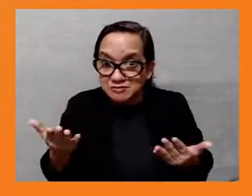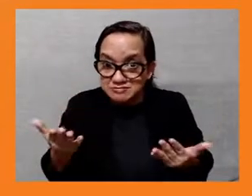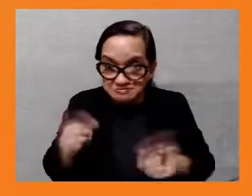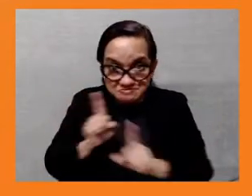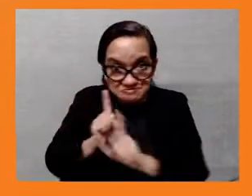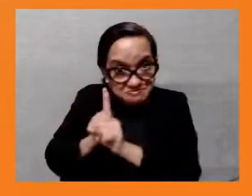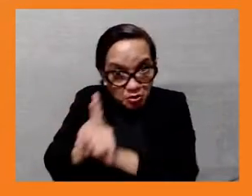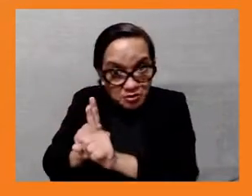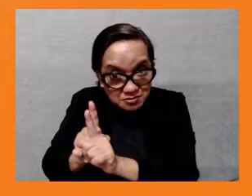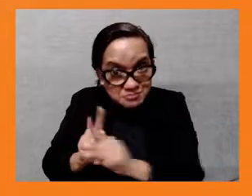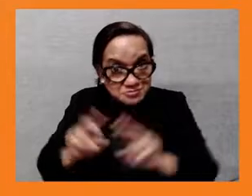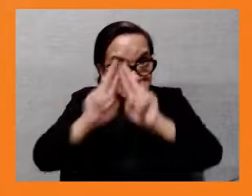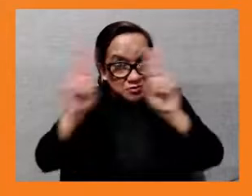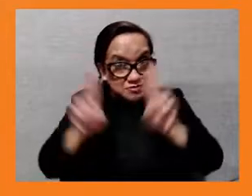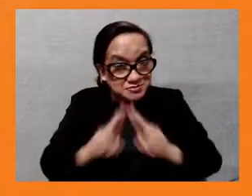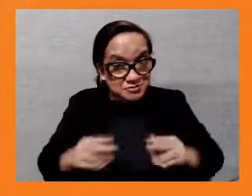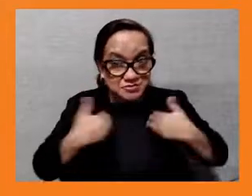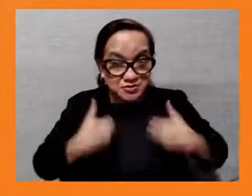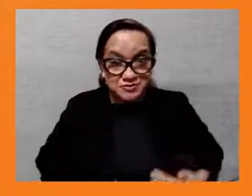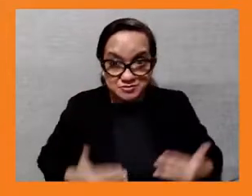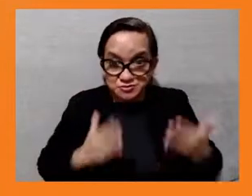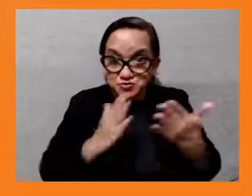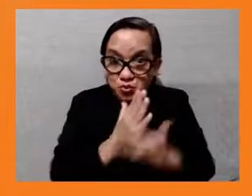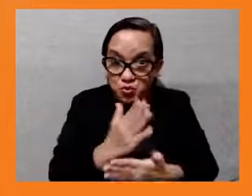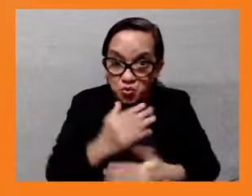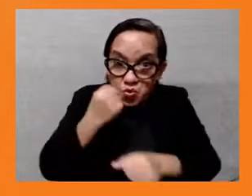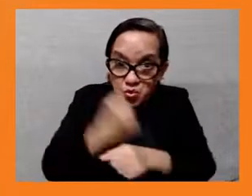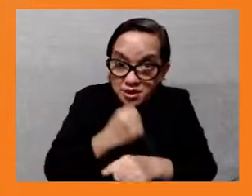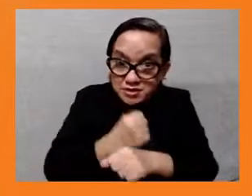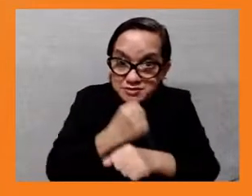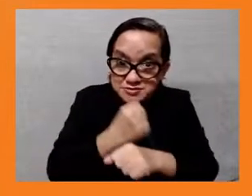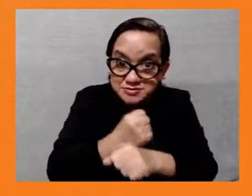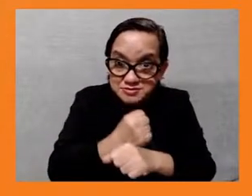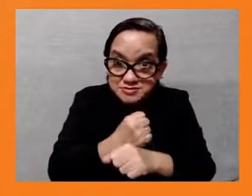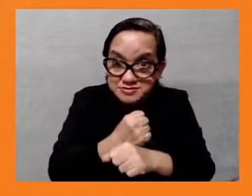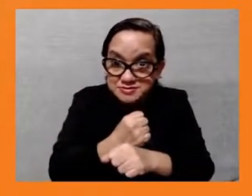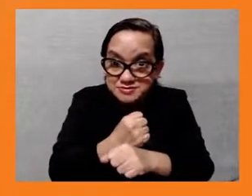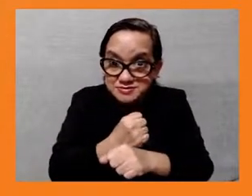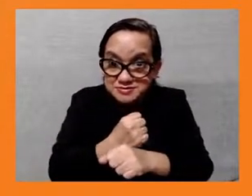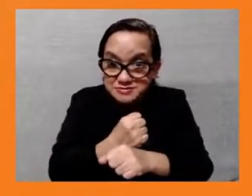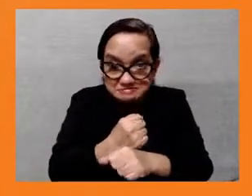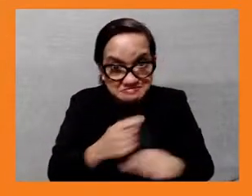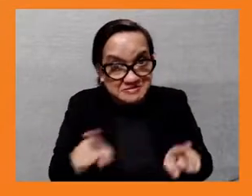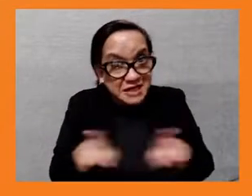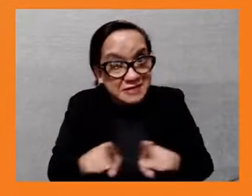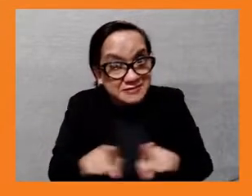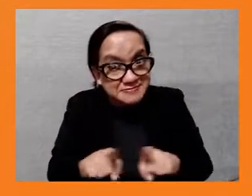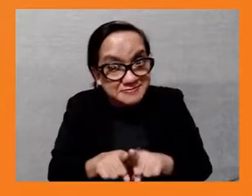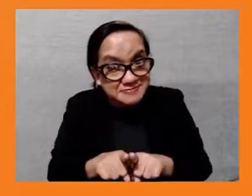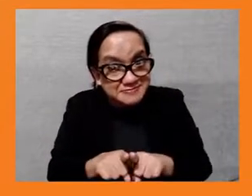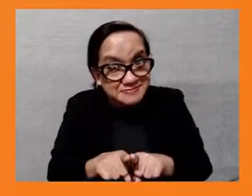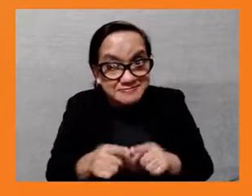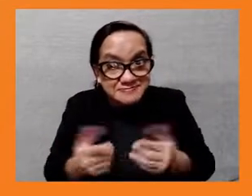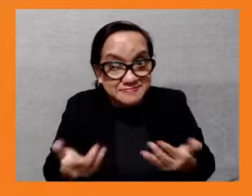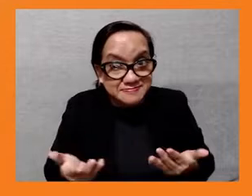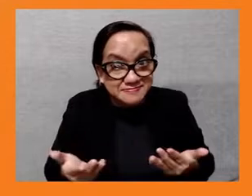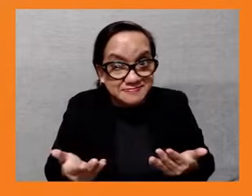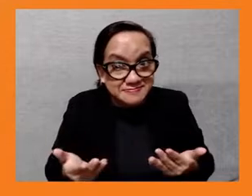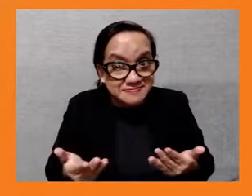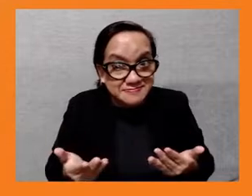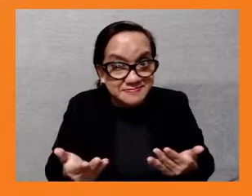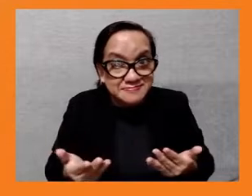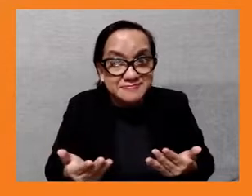on strategic assessments, but I know time's short. Time's short, and there are just way too many questions. I'm sure the audience... All right, Ryan, you take it. I